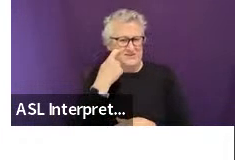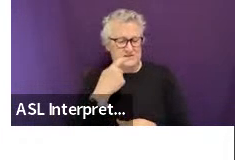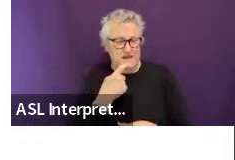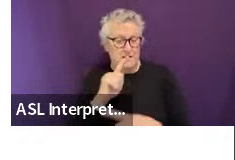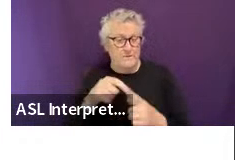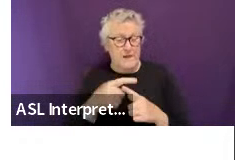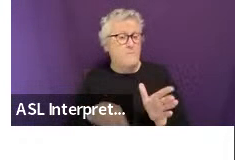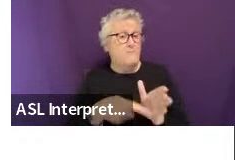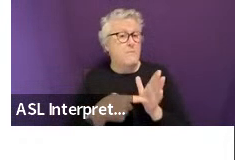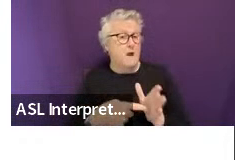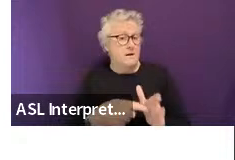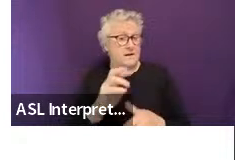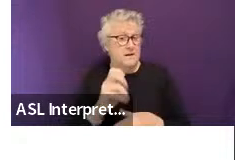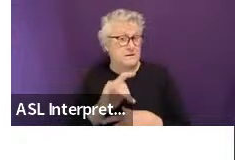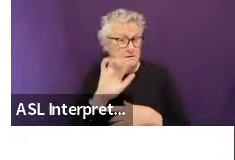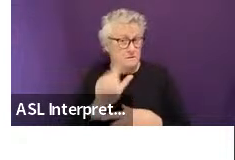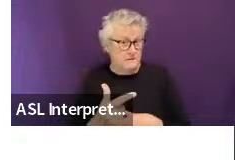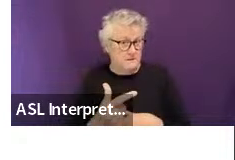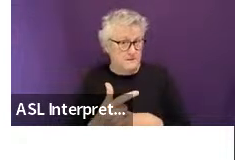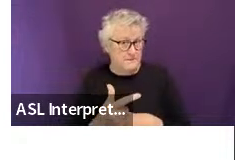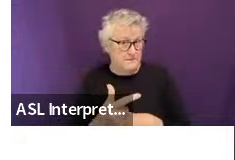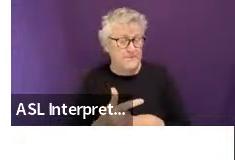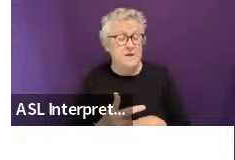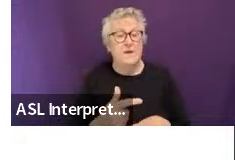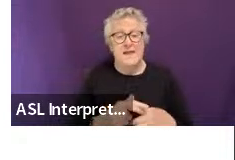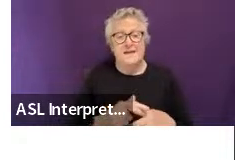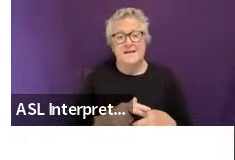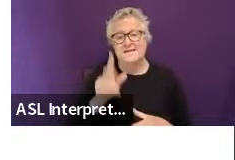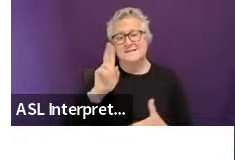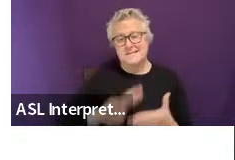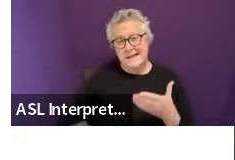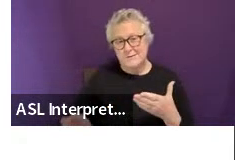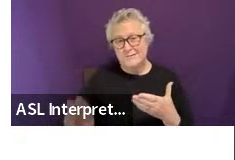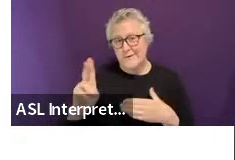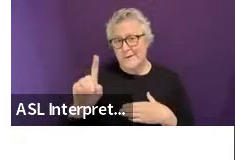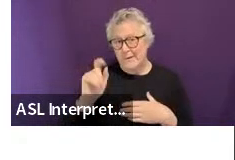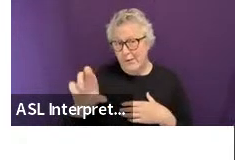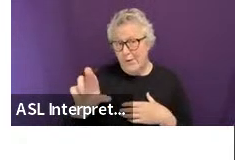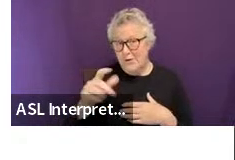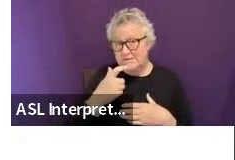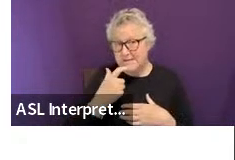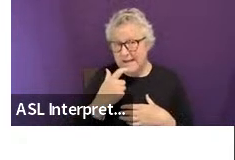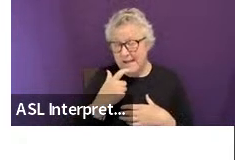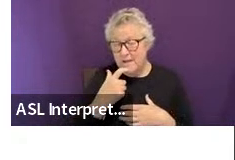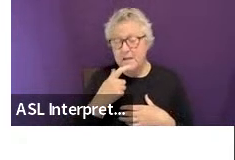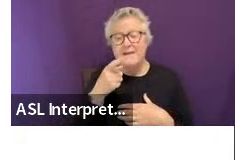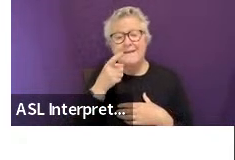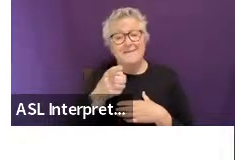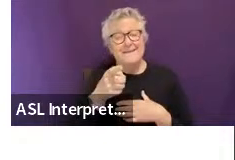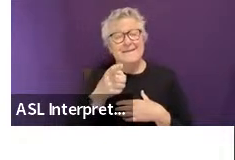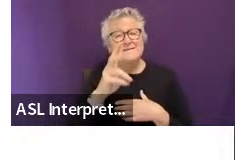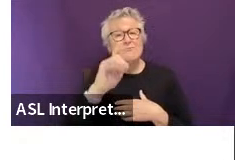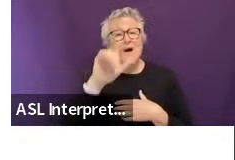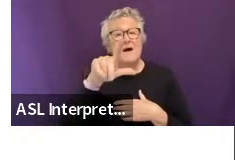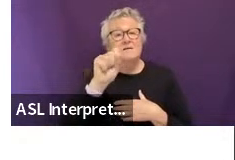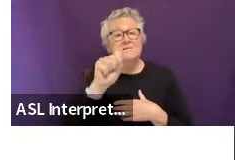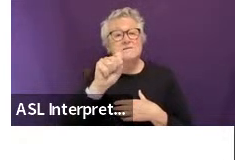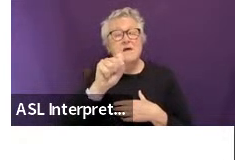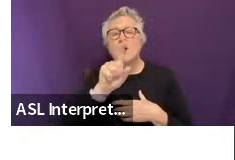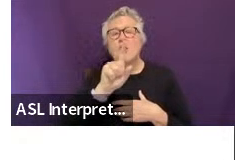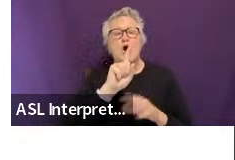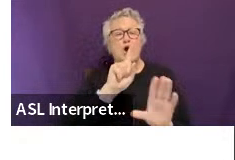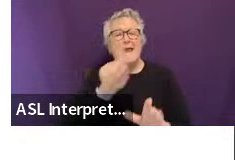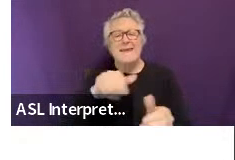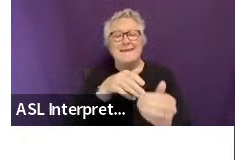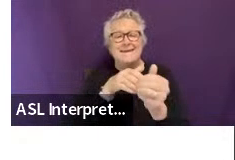trying our best to predict the future. But as Secretary Millar said, these models provide guidance to support